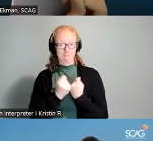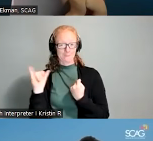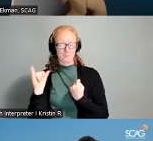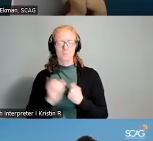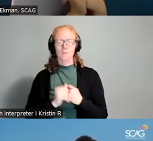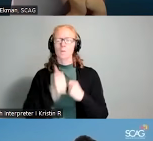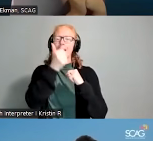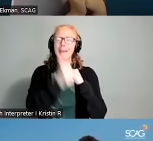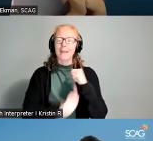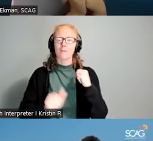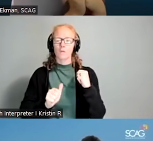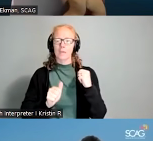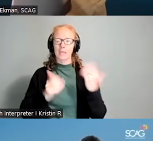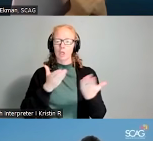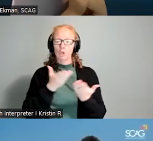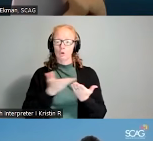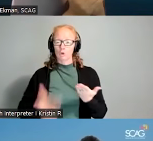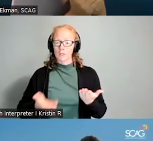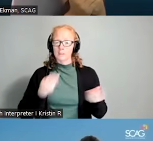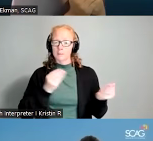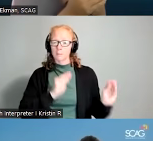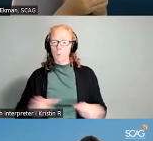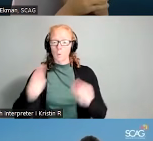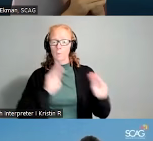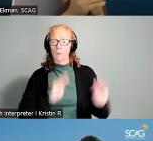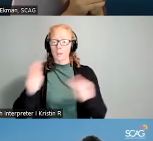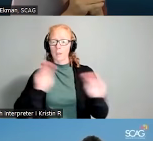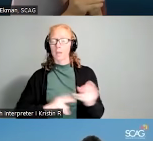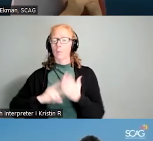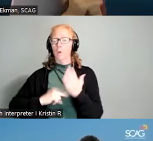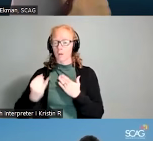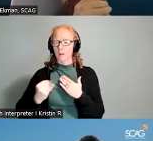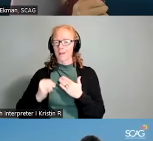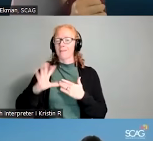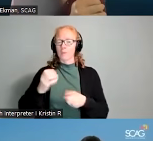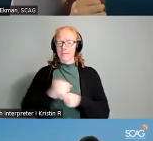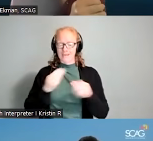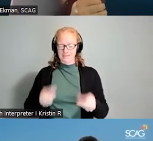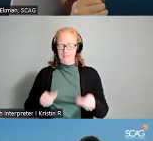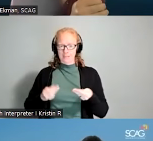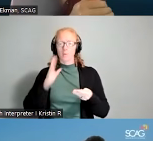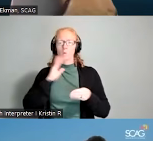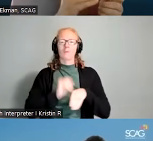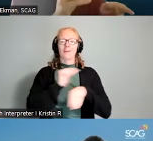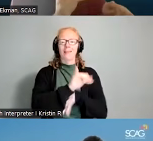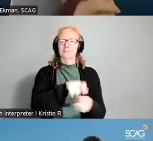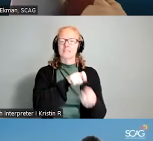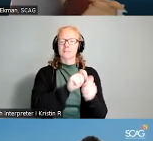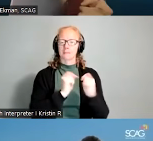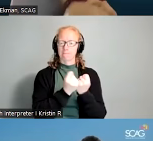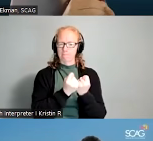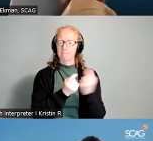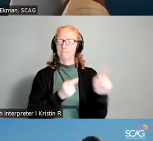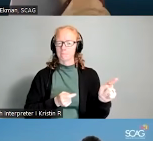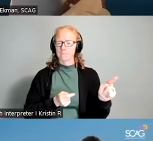movement project that we receive a environmental notice for gets sent to our goods movement team, who are